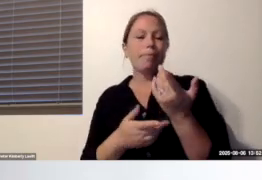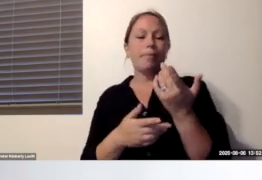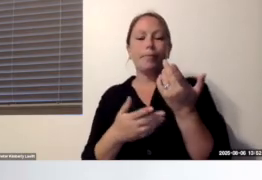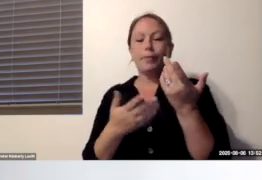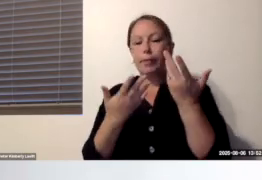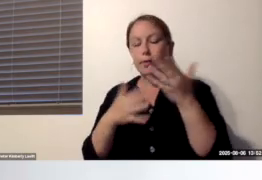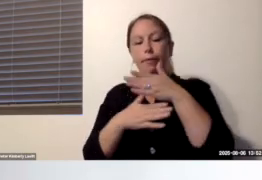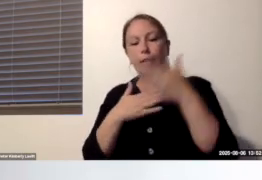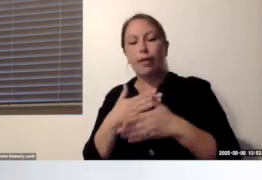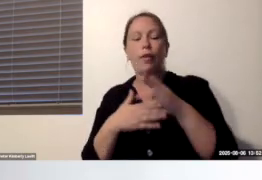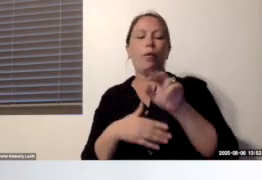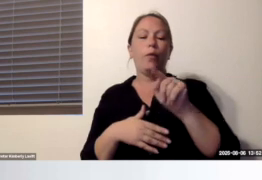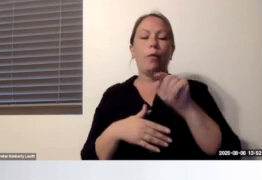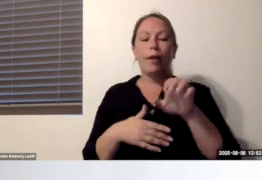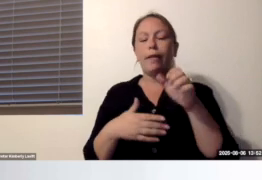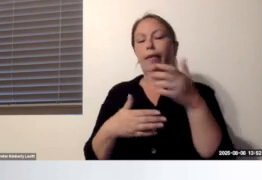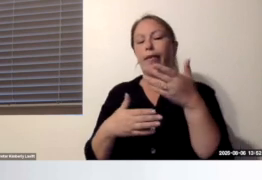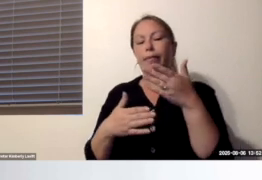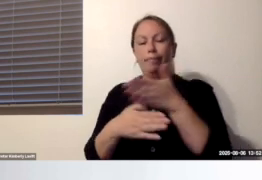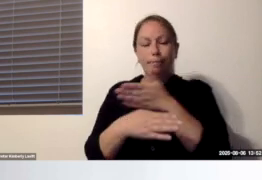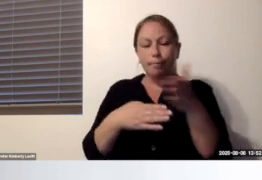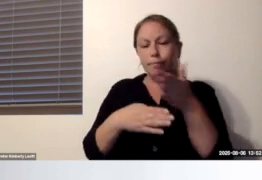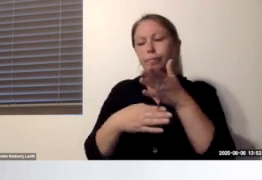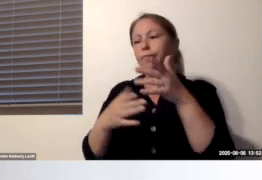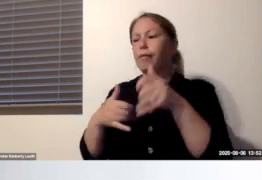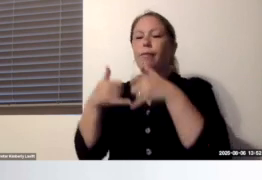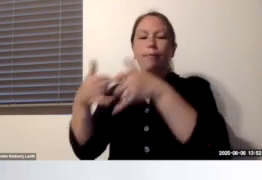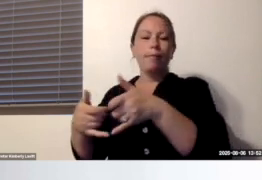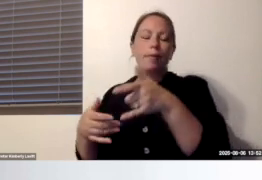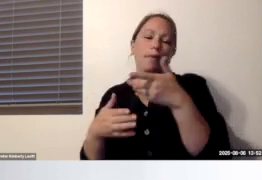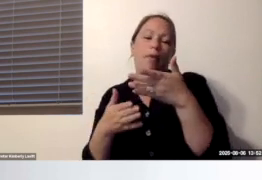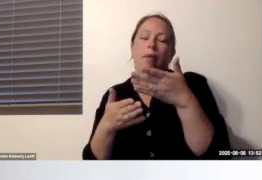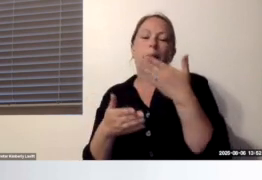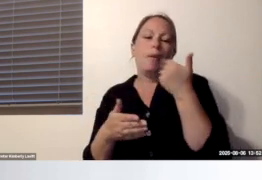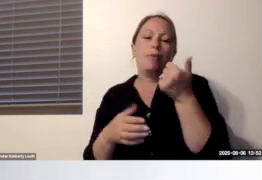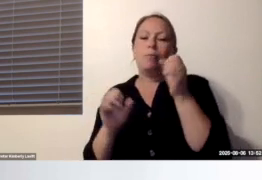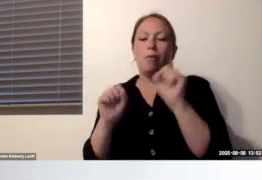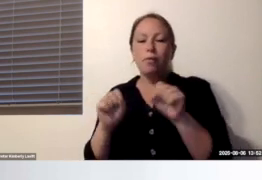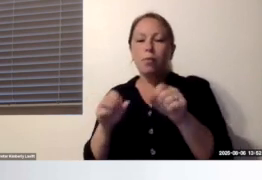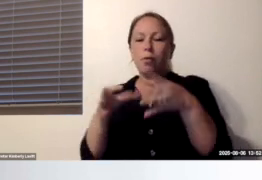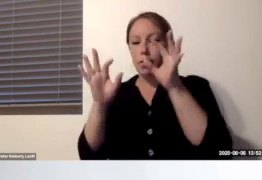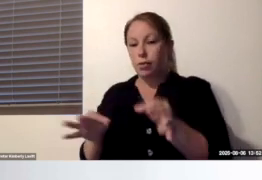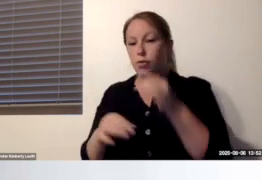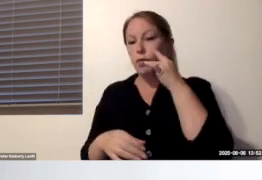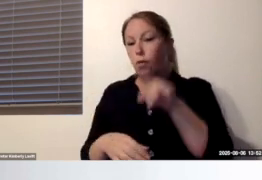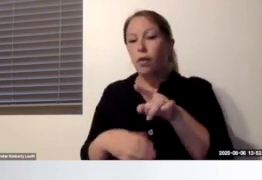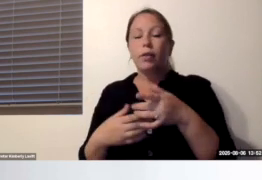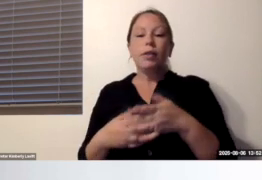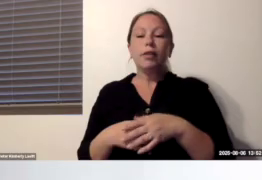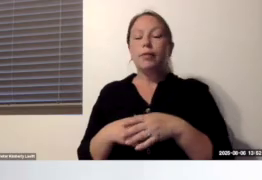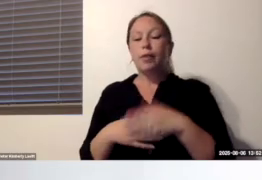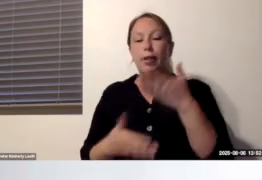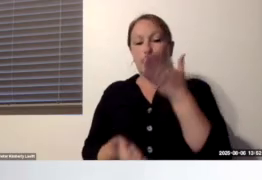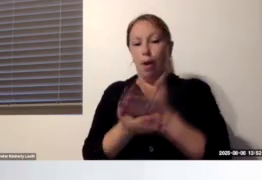completion rates and average incentives in order to arrive at sort of the best possible decision for